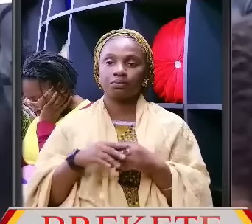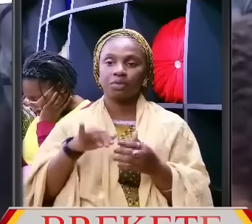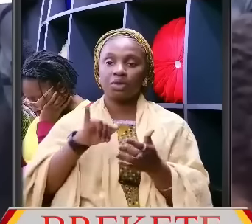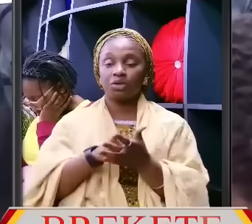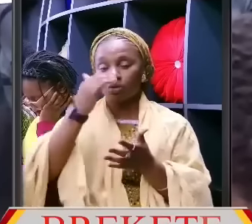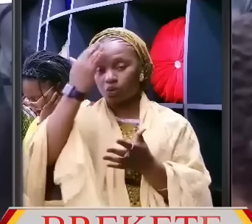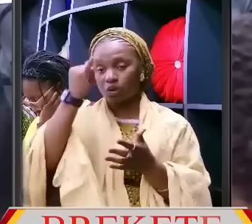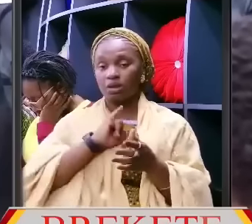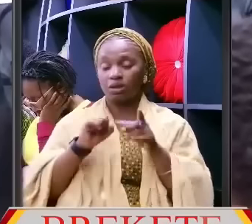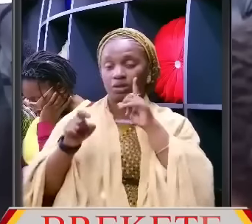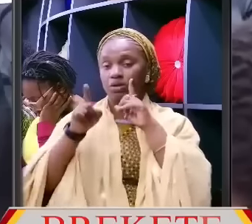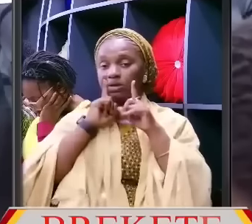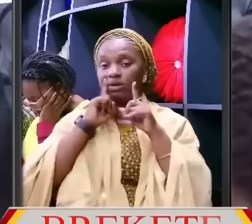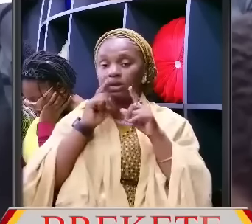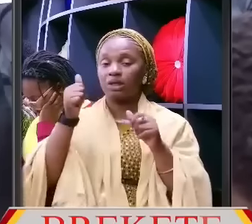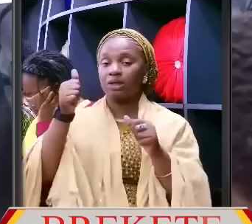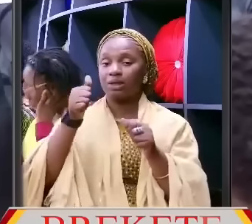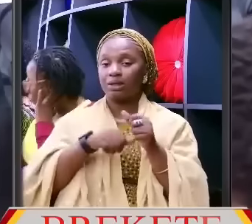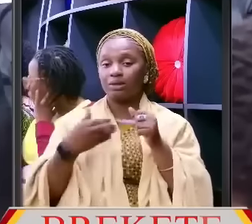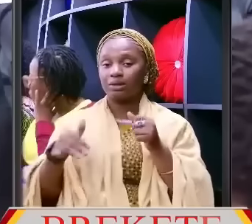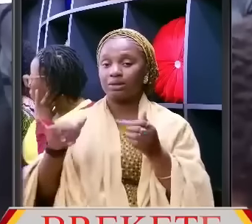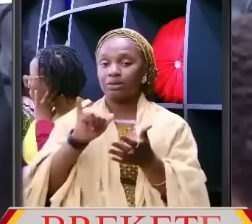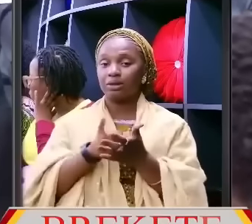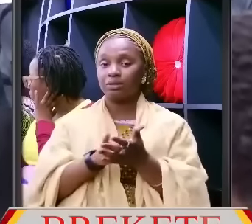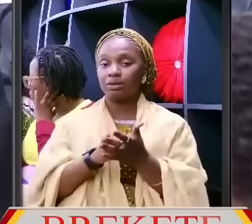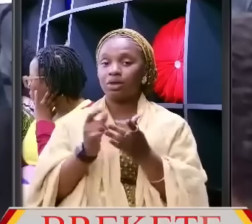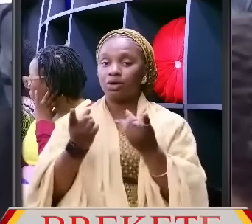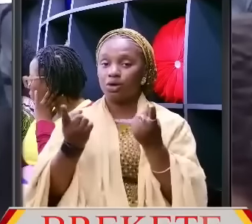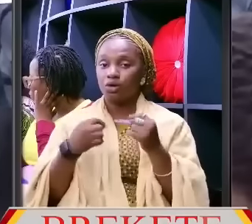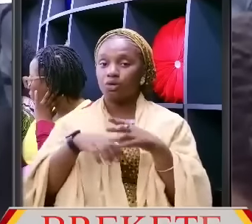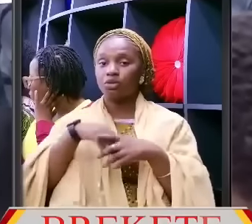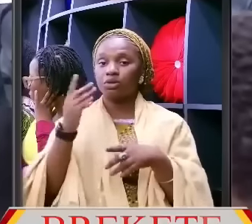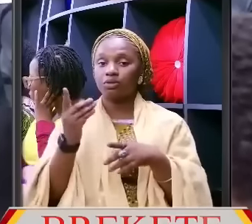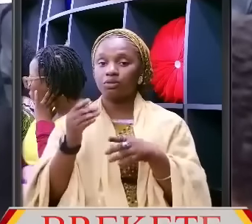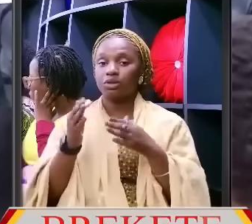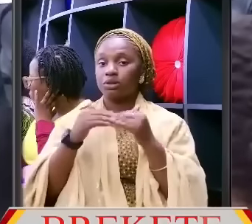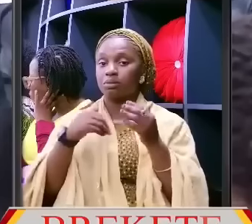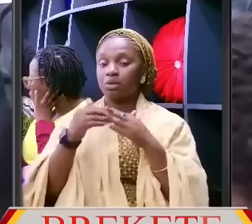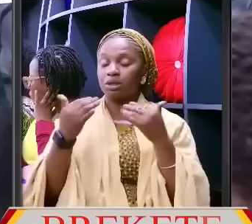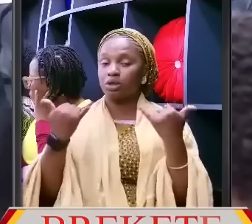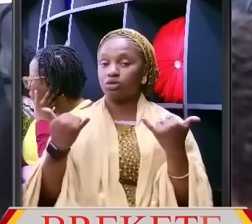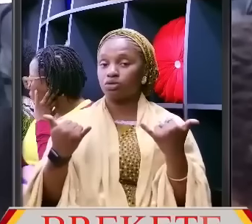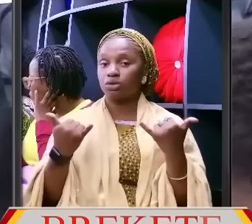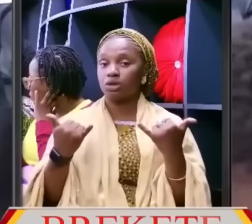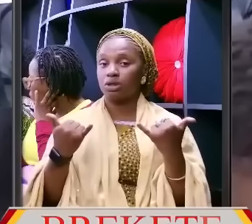That is why I say anything that come out from this matter today will not blame me, but the person that